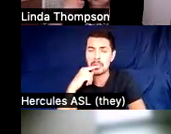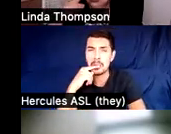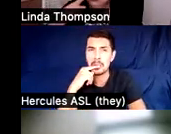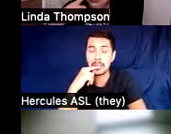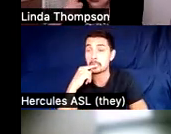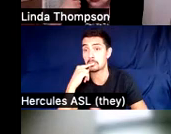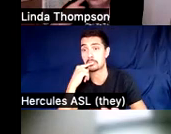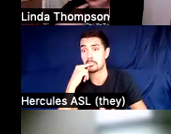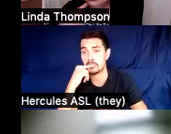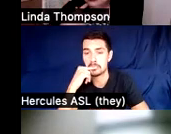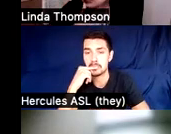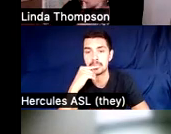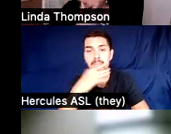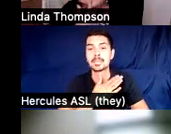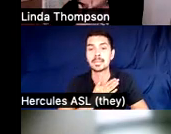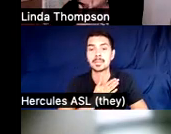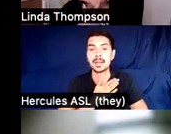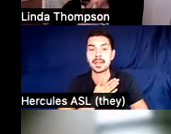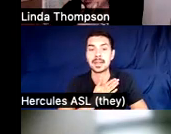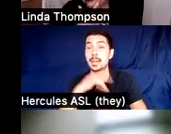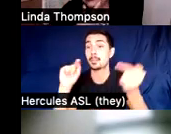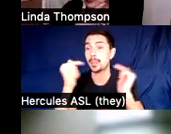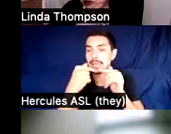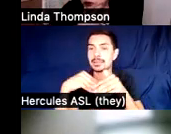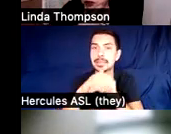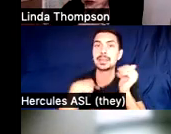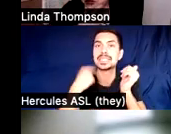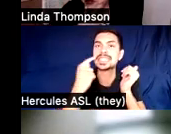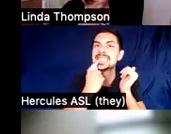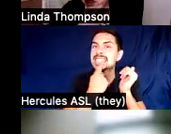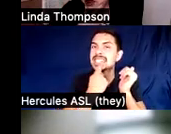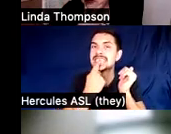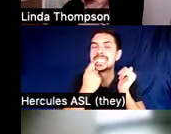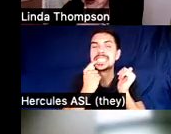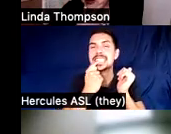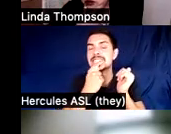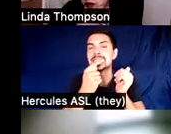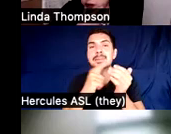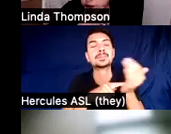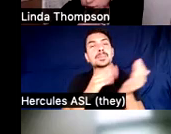Also, mine went into my teeth where I did, you know, other people had,